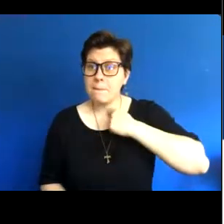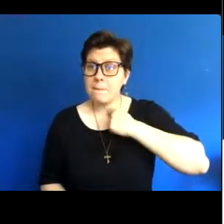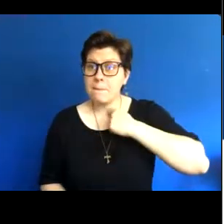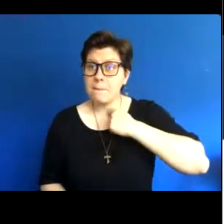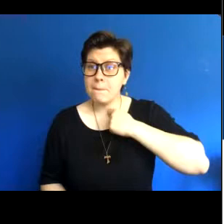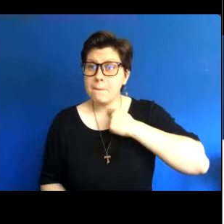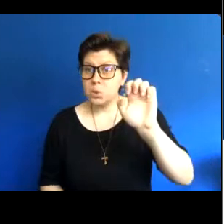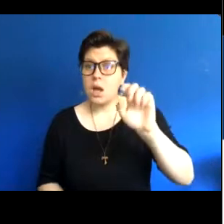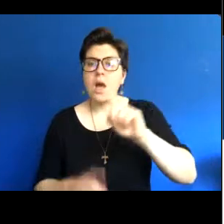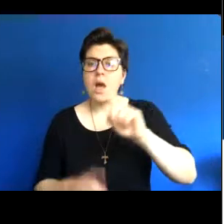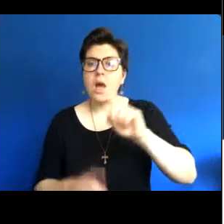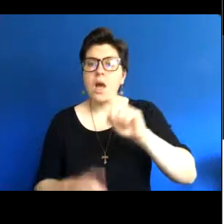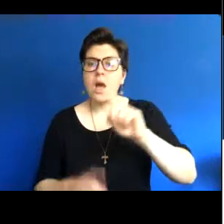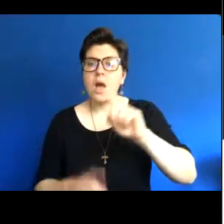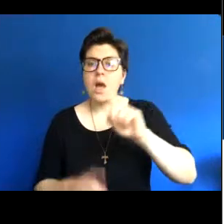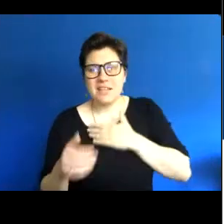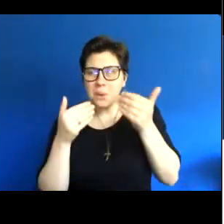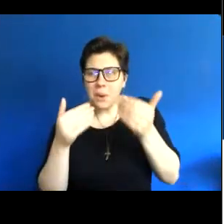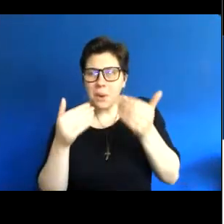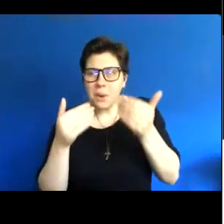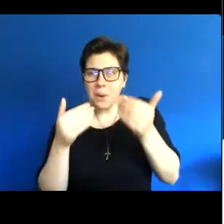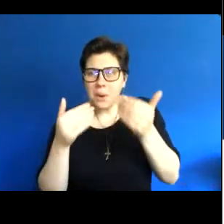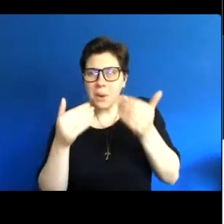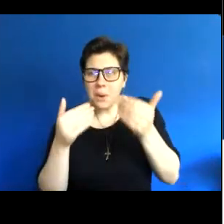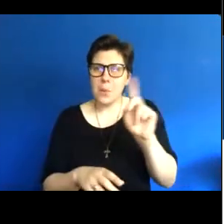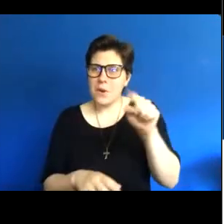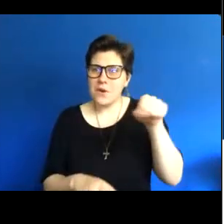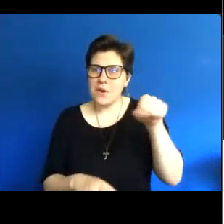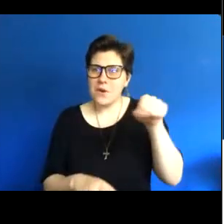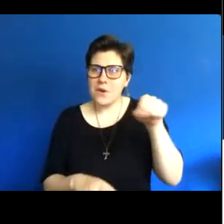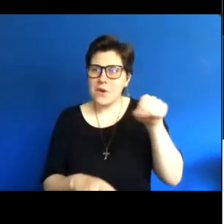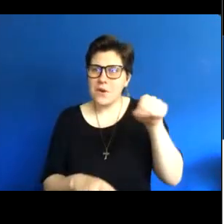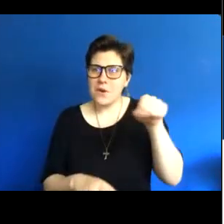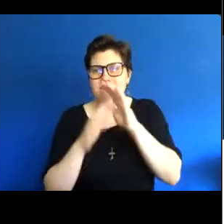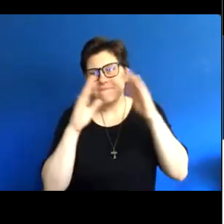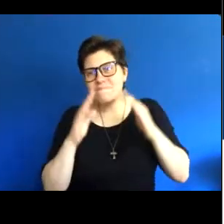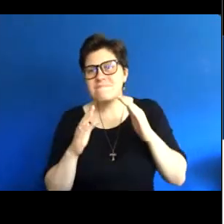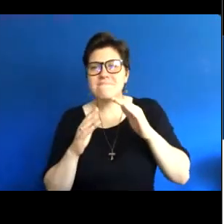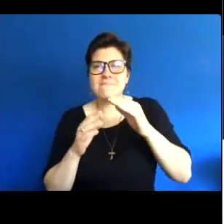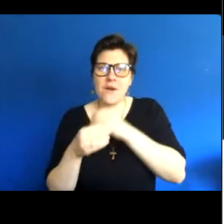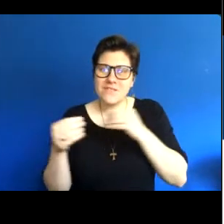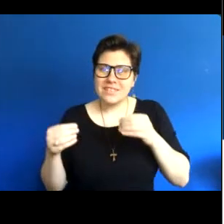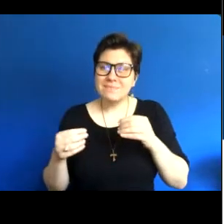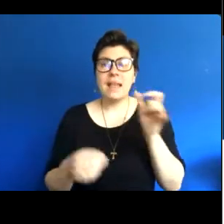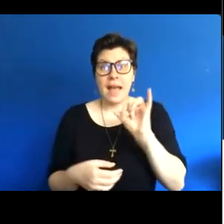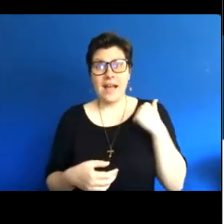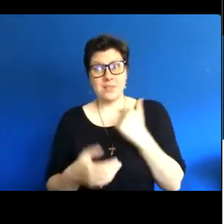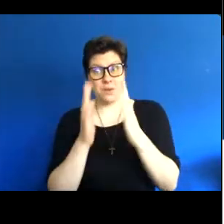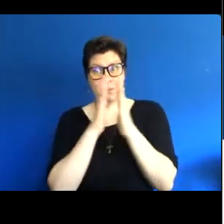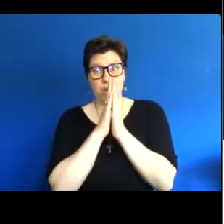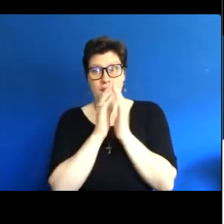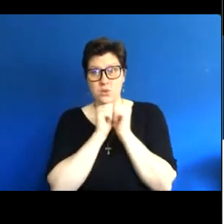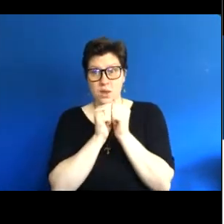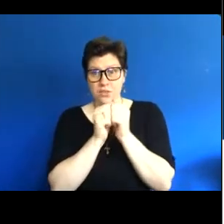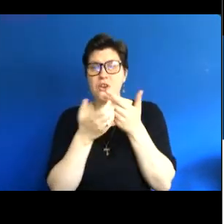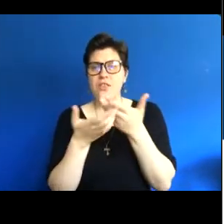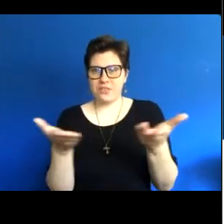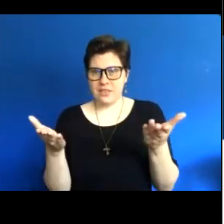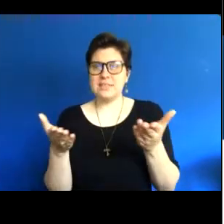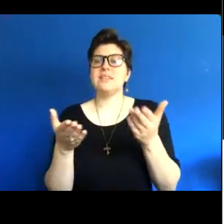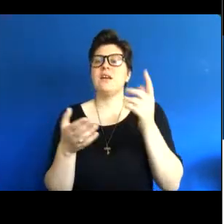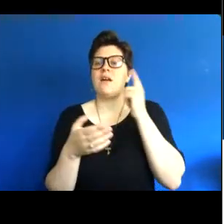ask for you to respond in your homes or offices, wherever you are today, as we pray together the Interfaith Litany